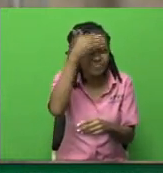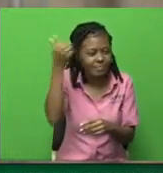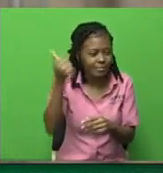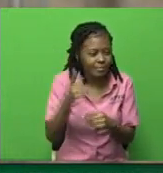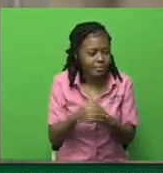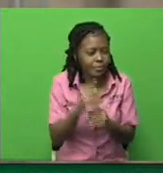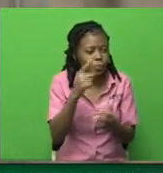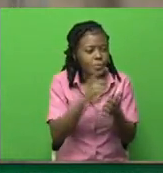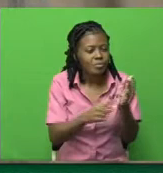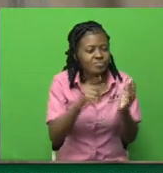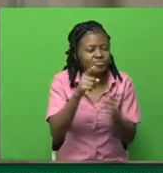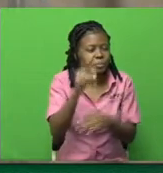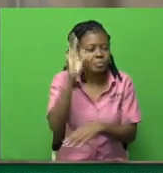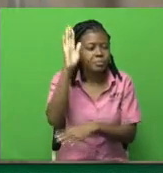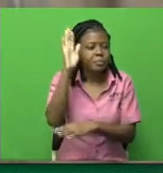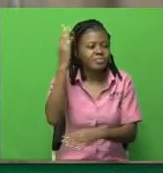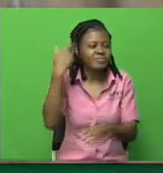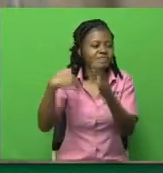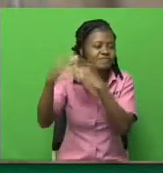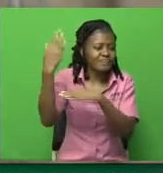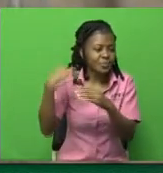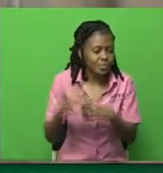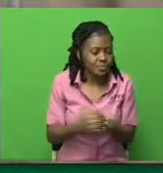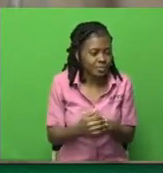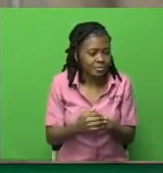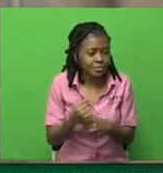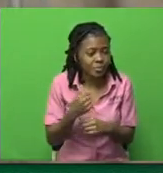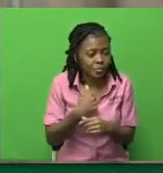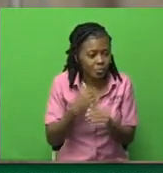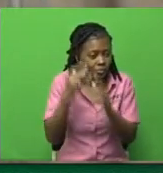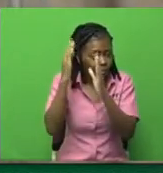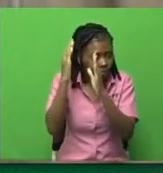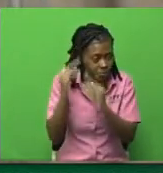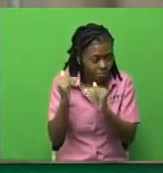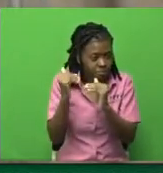Mr Deputy speaker it is my sincere hope